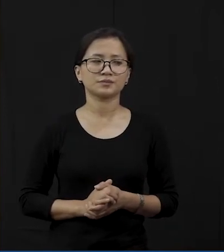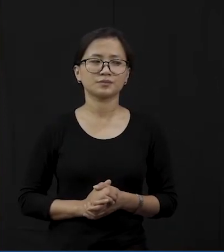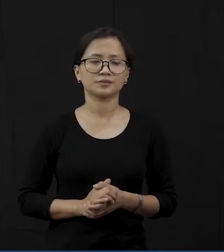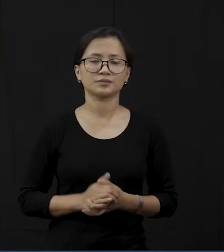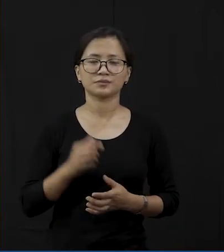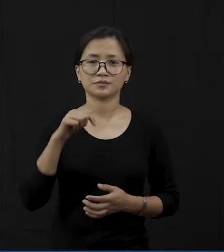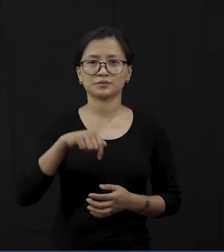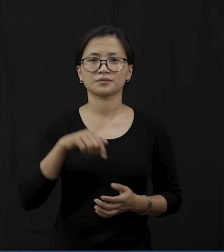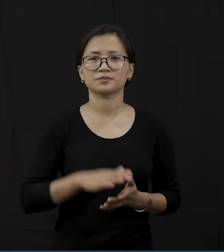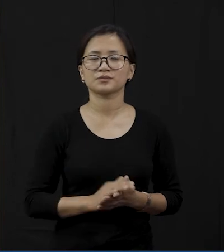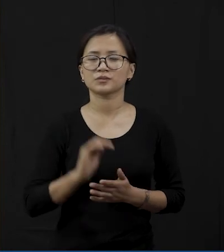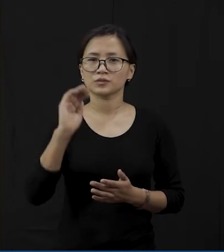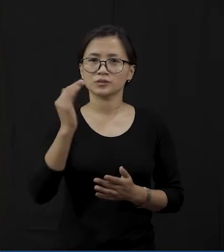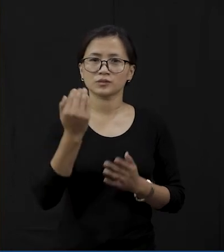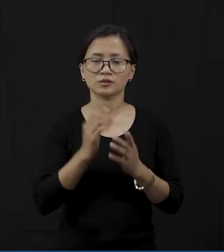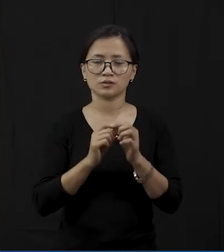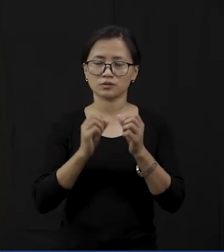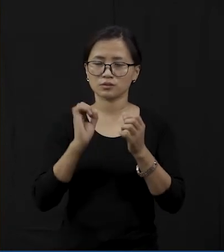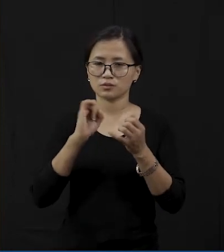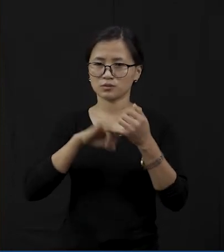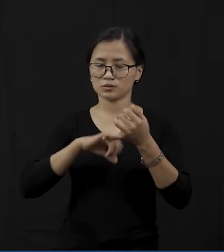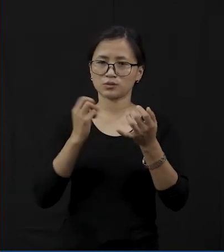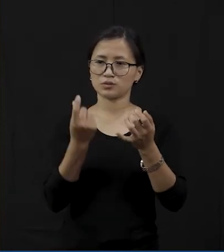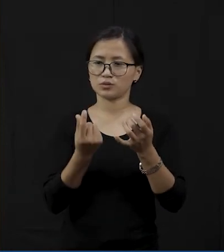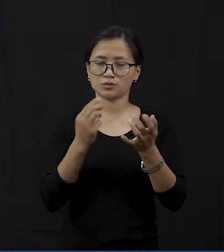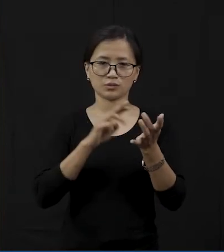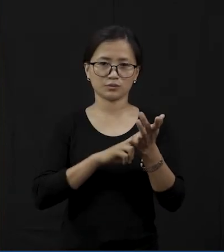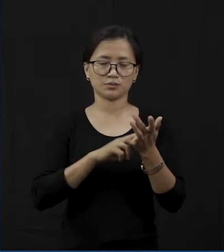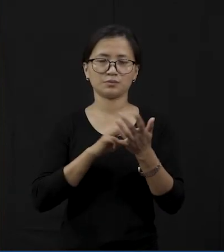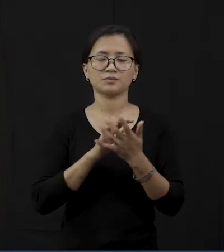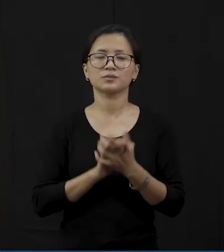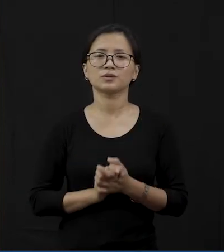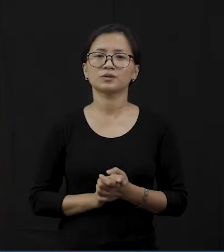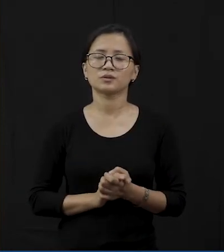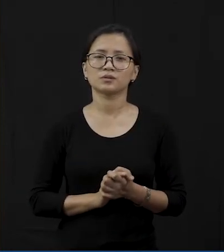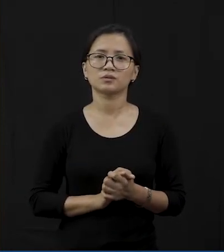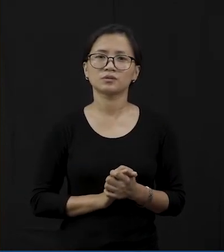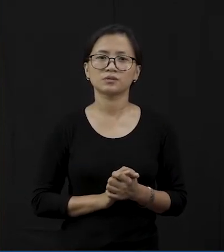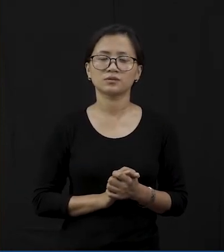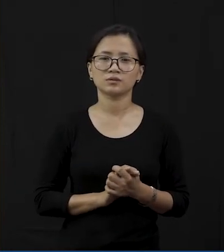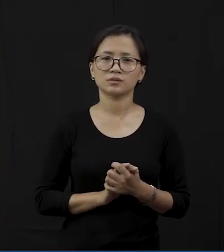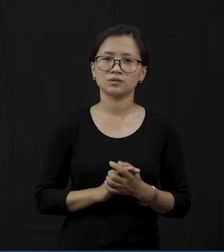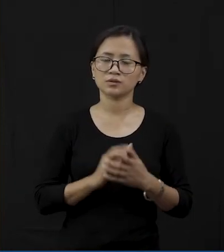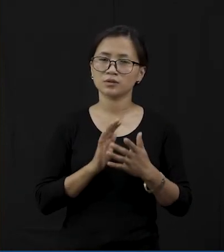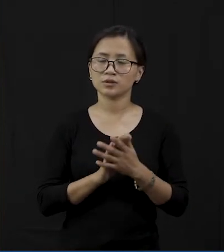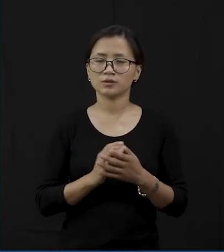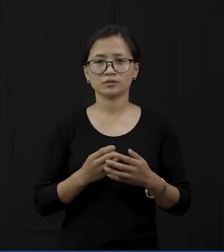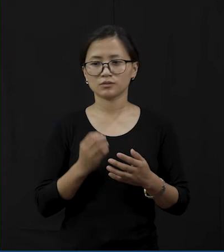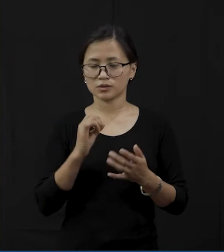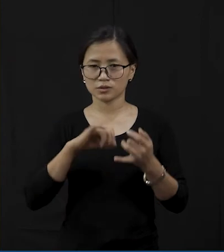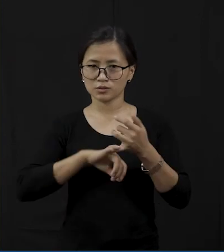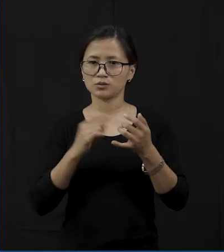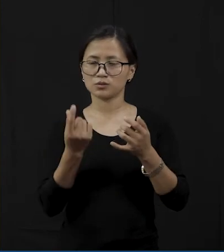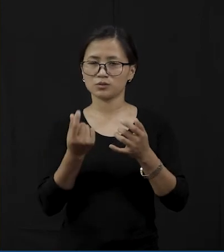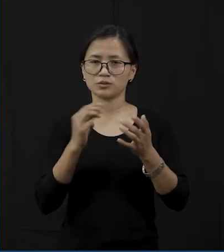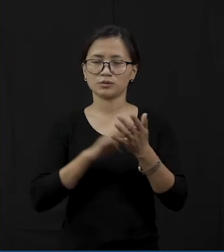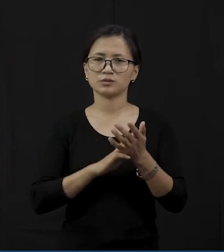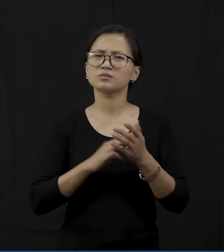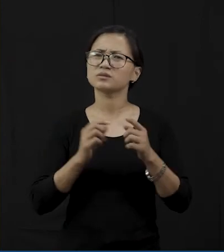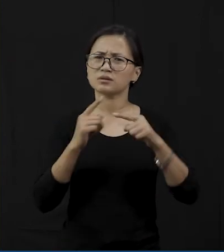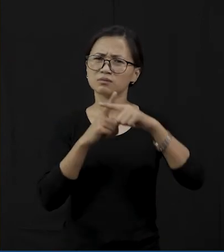So here, sum or differences. When we say sum, a sum means a plus or